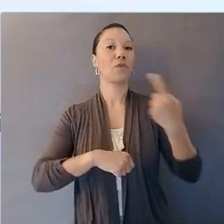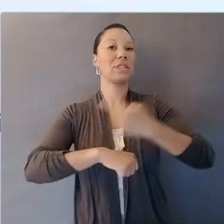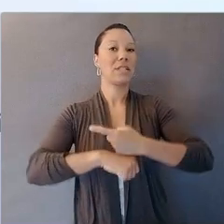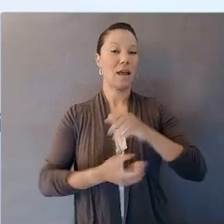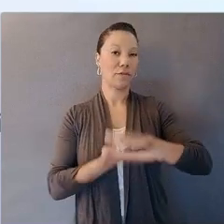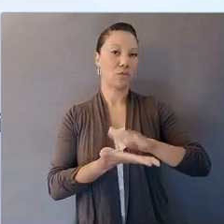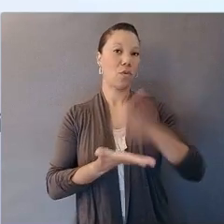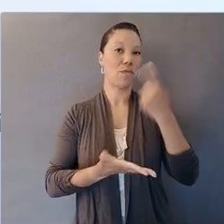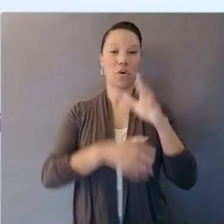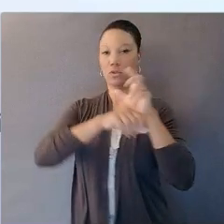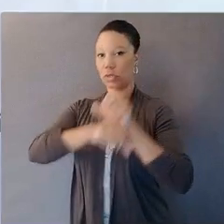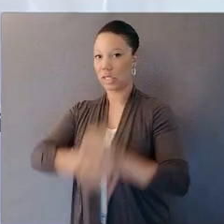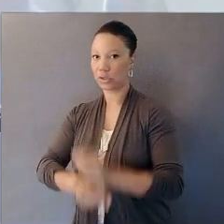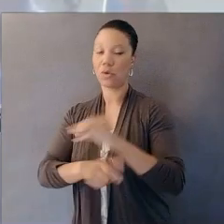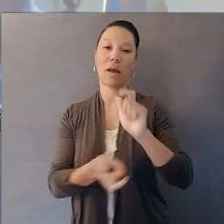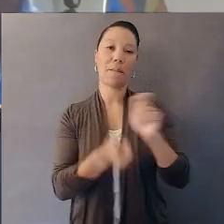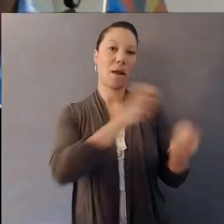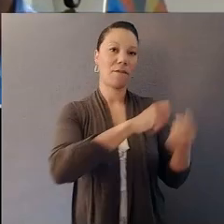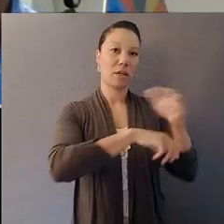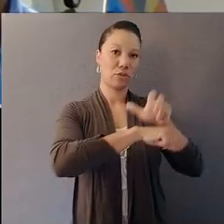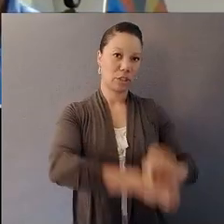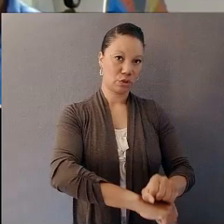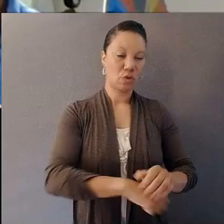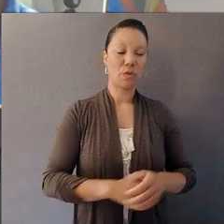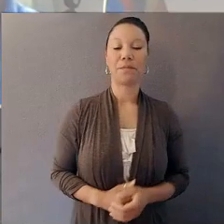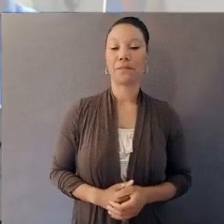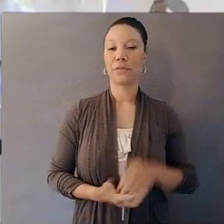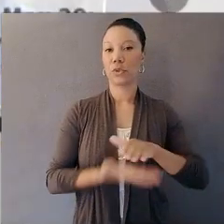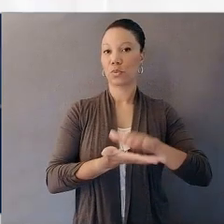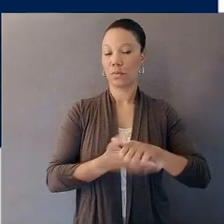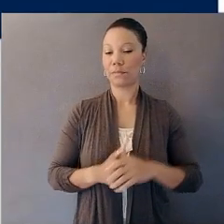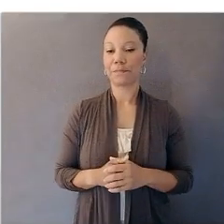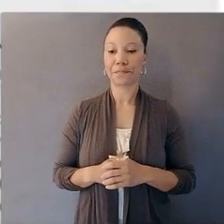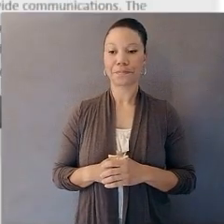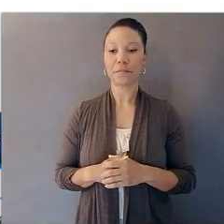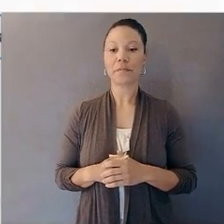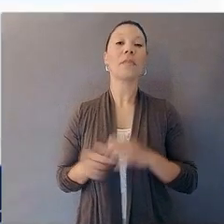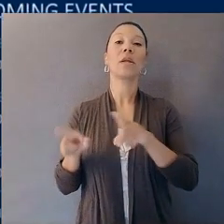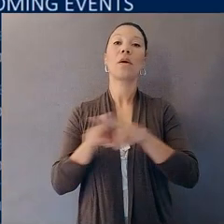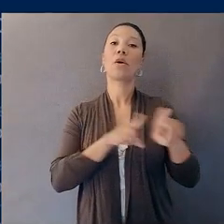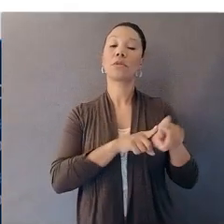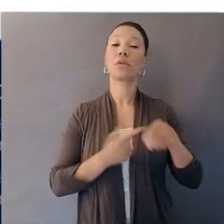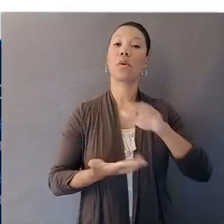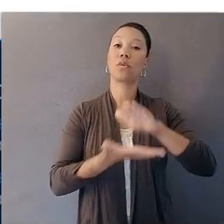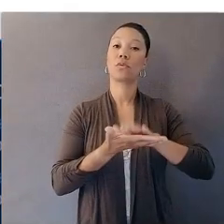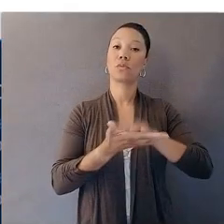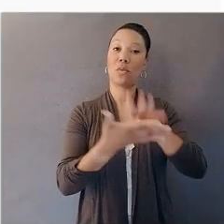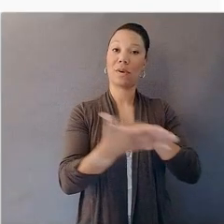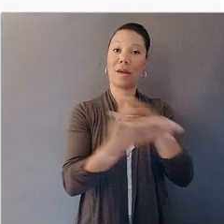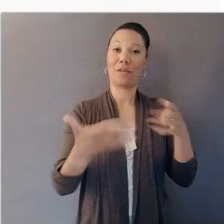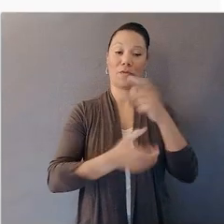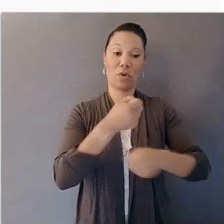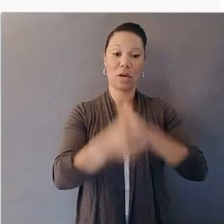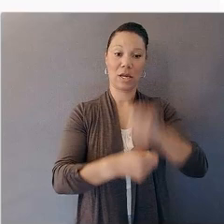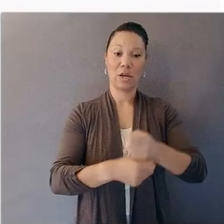traditional and modified traditional schools. And XANTHI, the school calendar for the